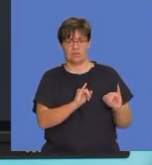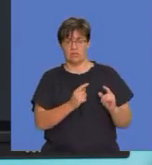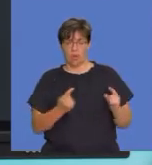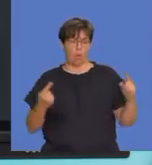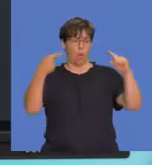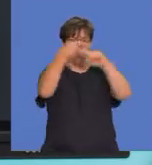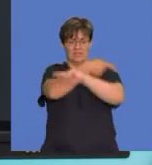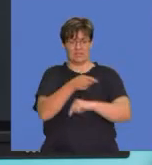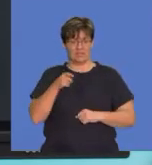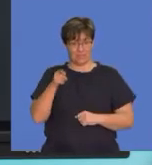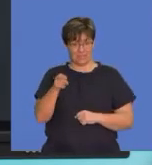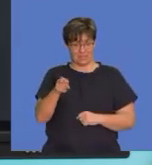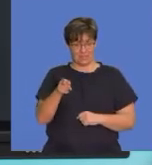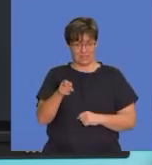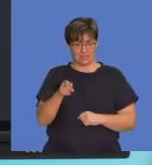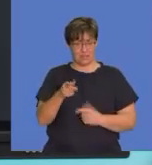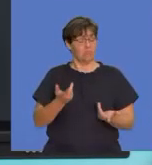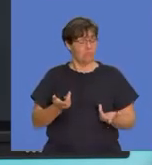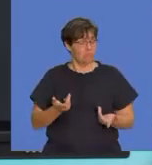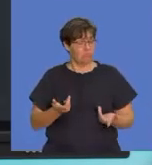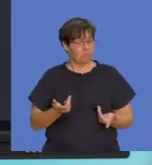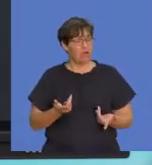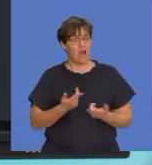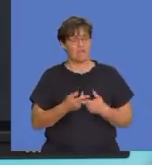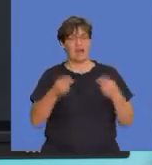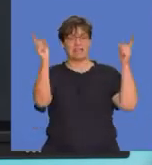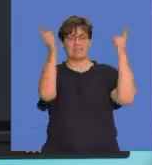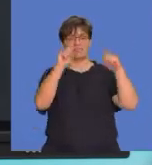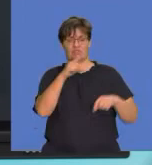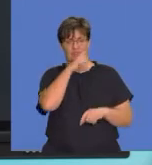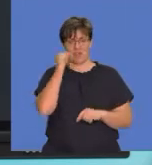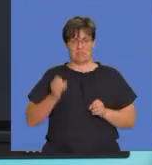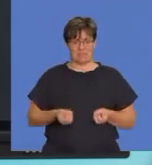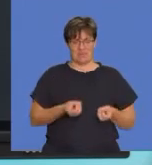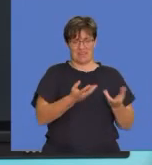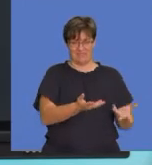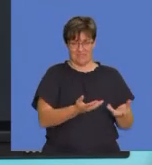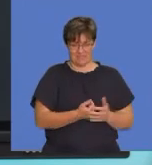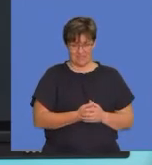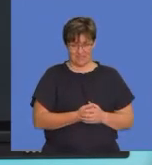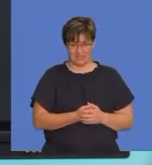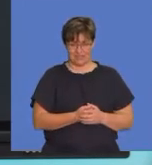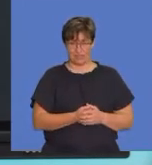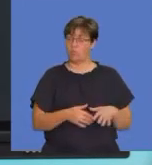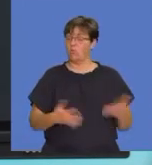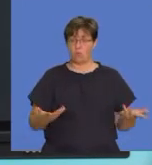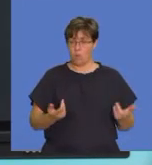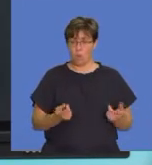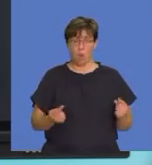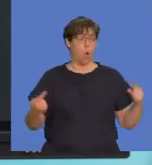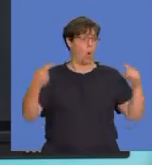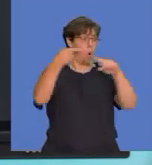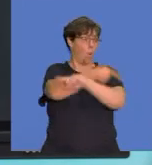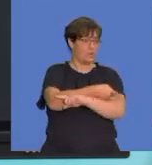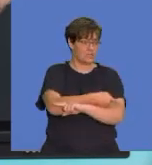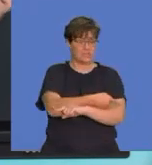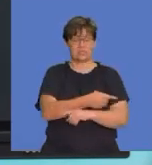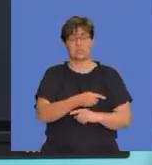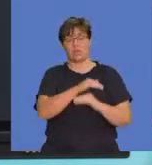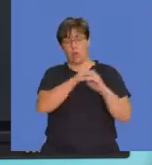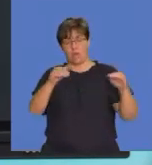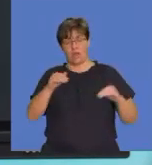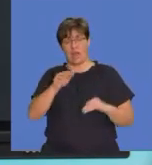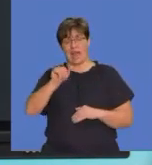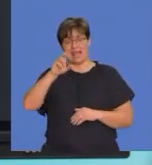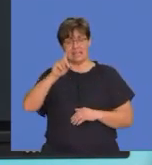the opposite of this, which we will then give a special name to them. To say if it's no longer opposite